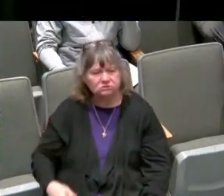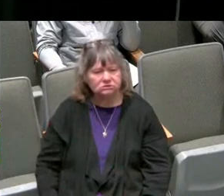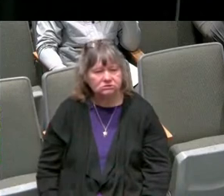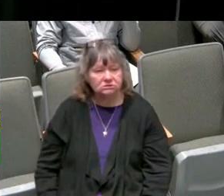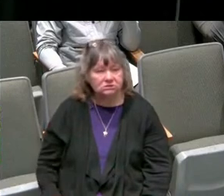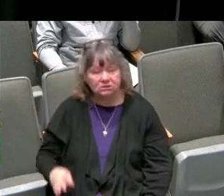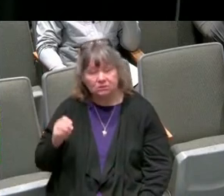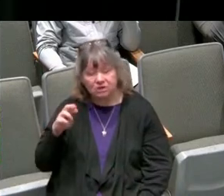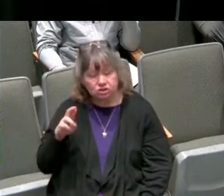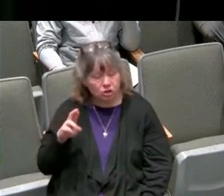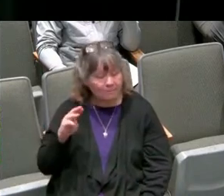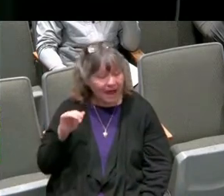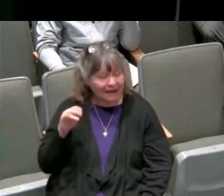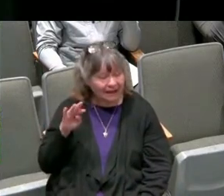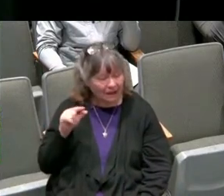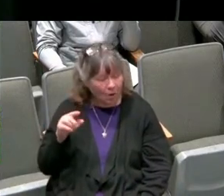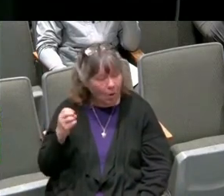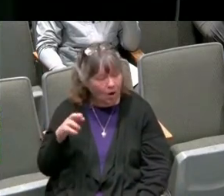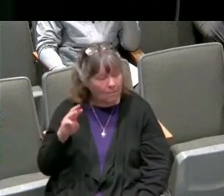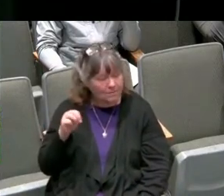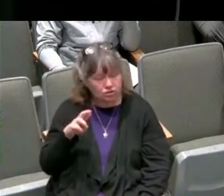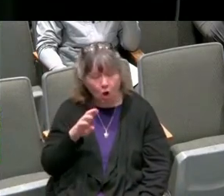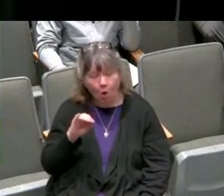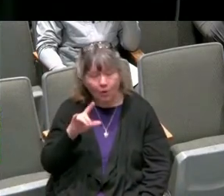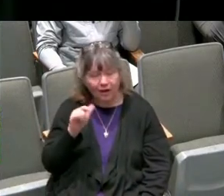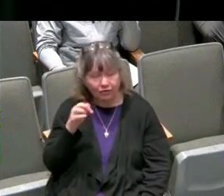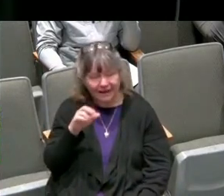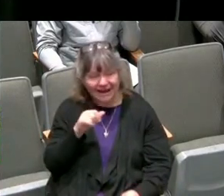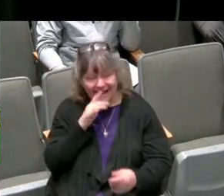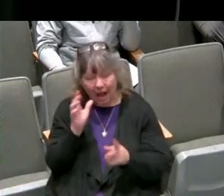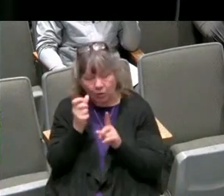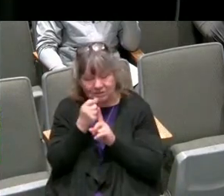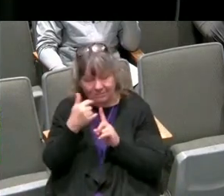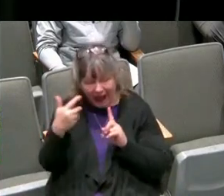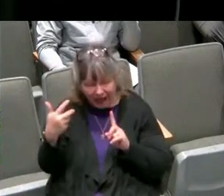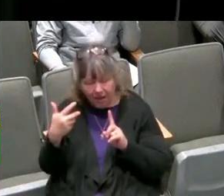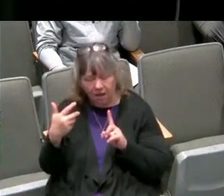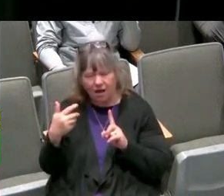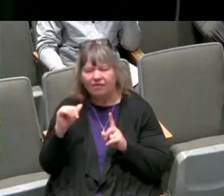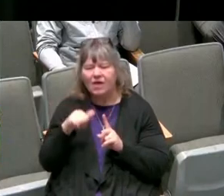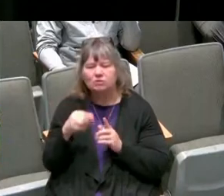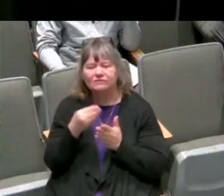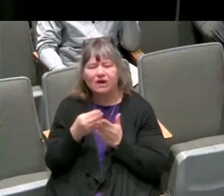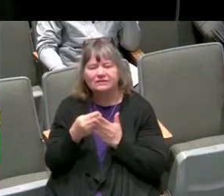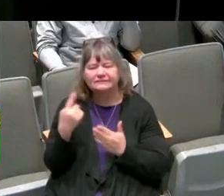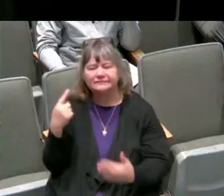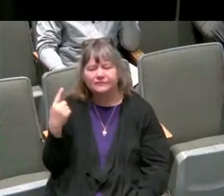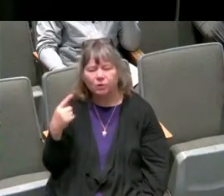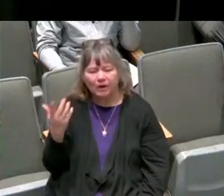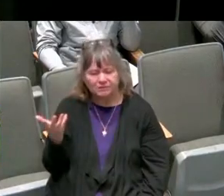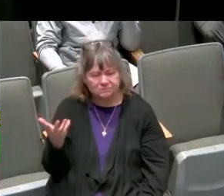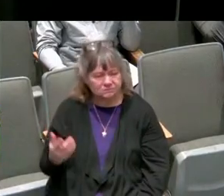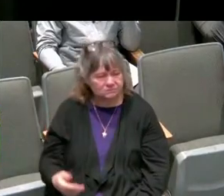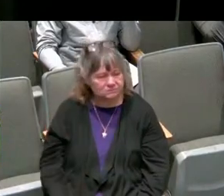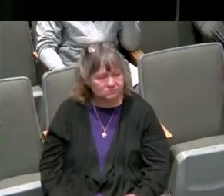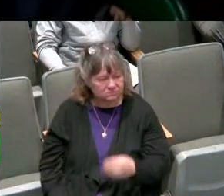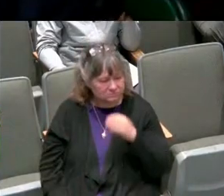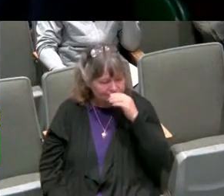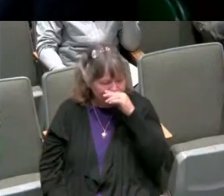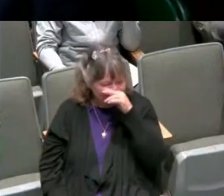Mr manager Mr O'Leary could you please just expand briefly on kind of what these funds are used for